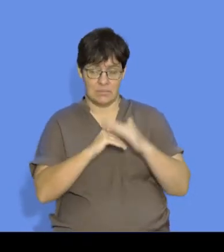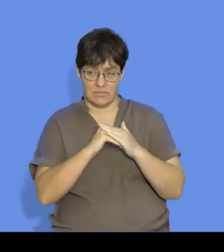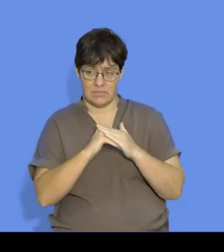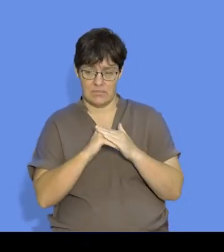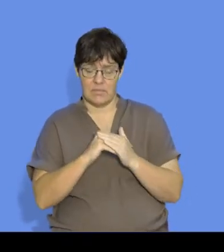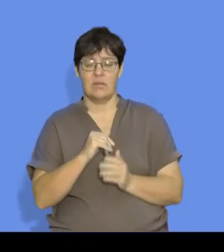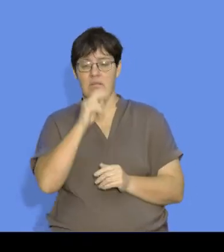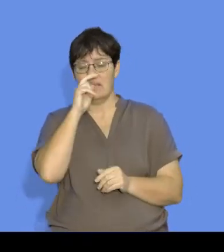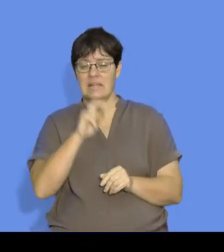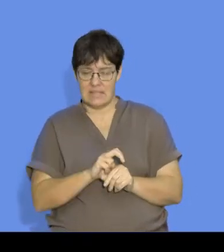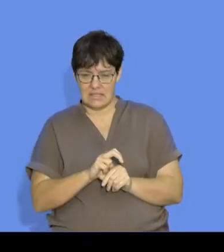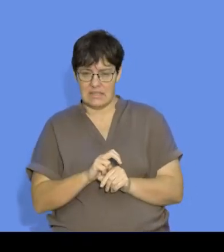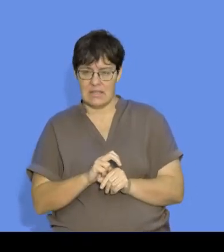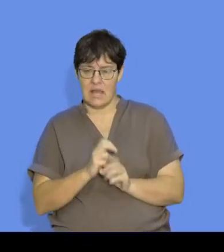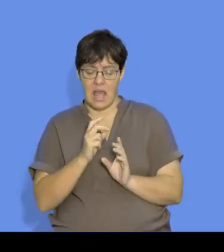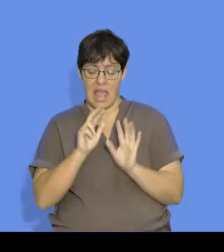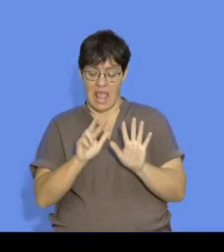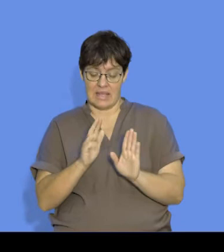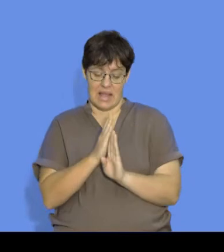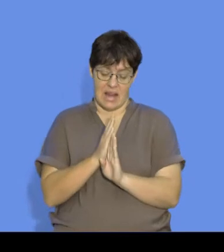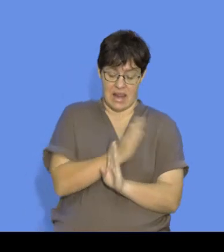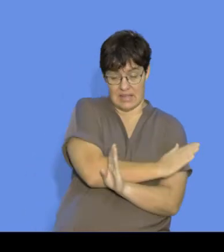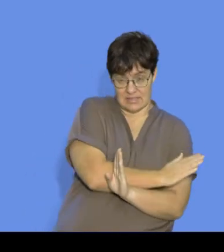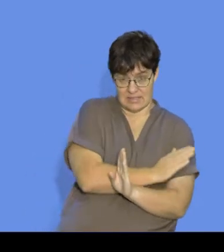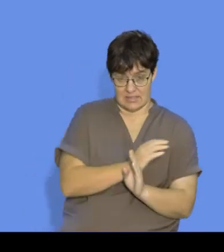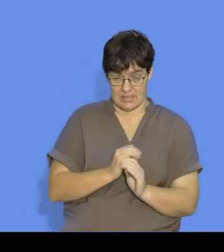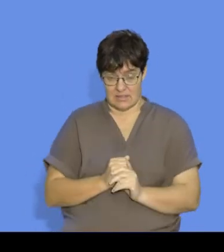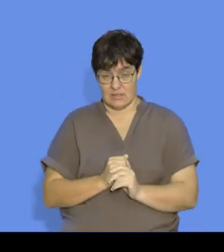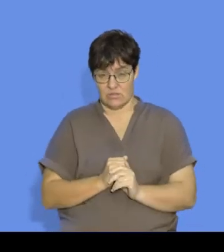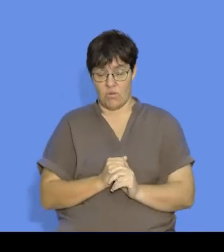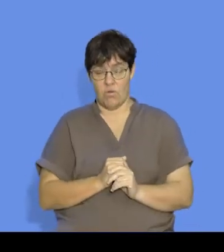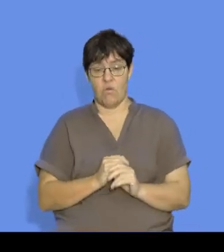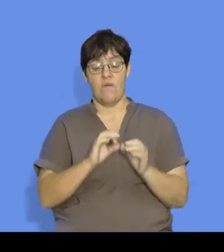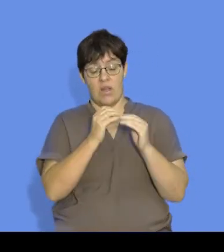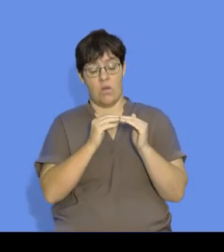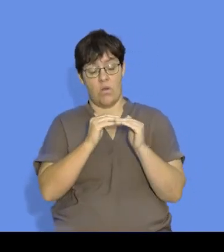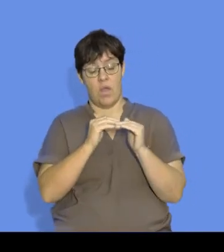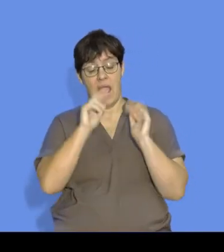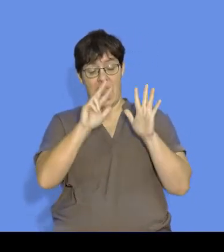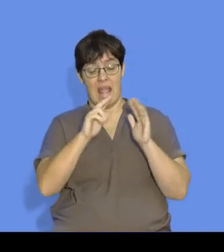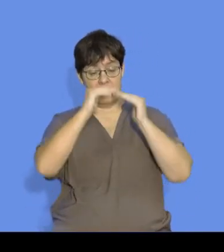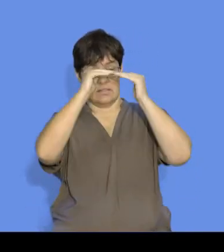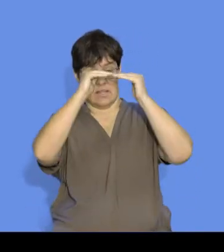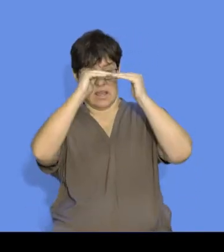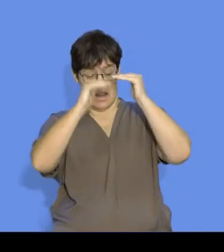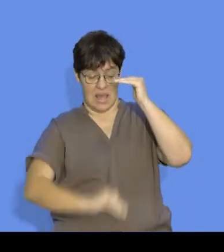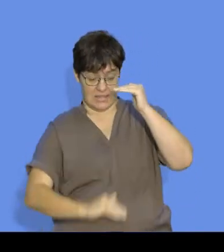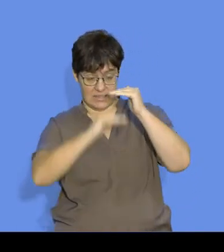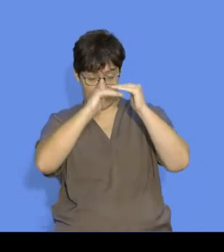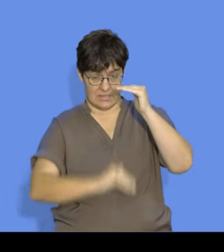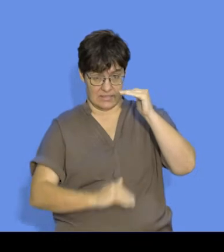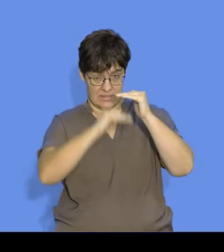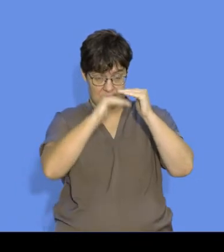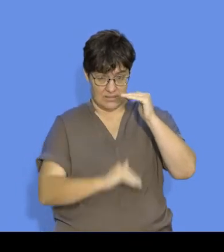maximum, it needs to then become less than that 8. So all the values that are less than 8